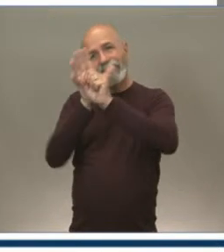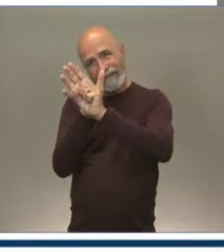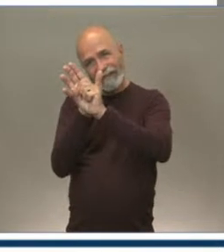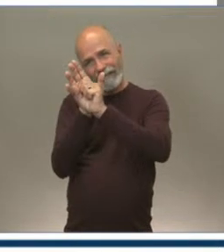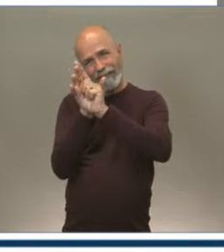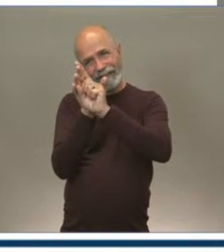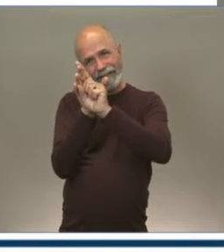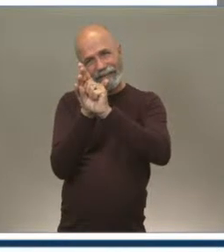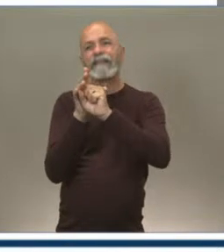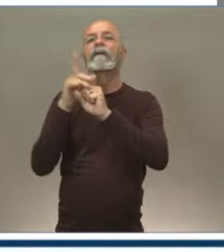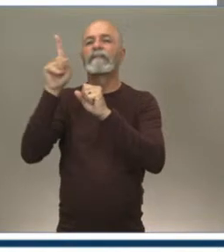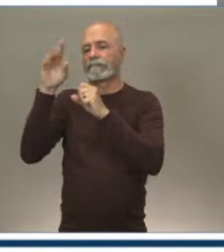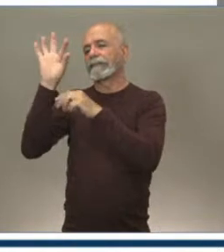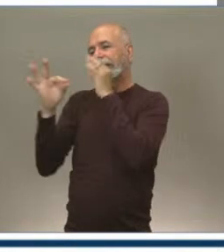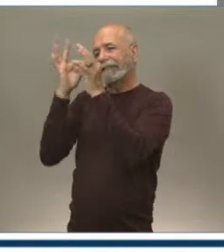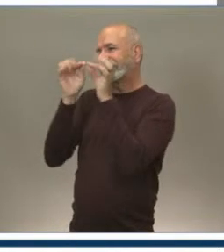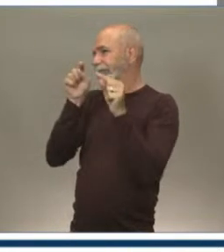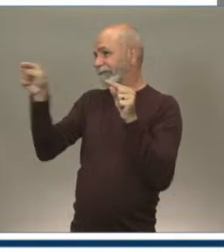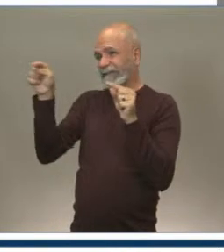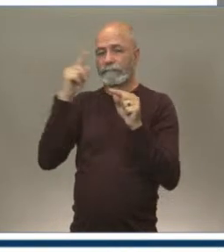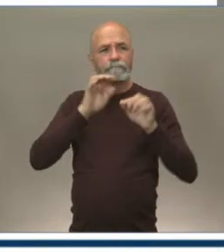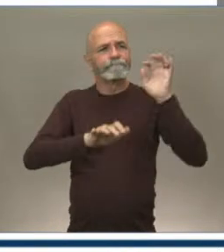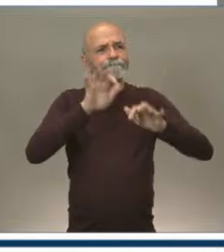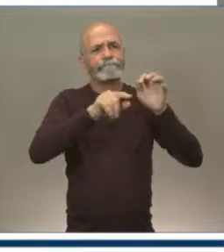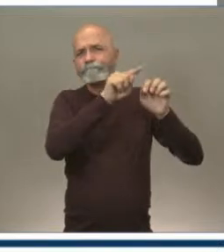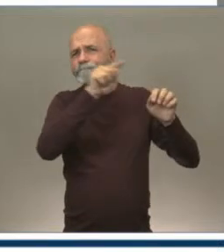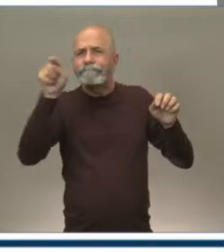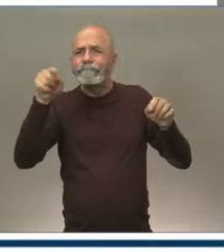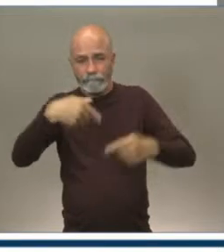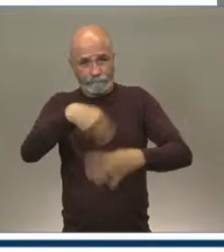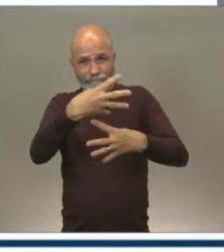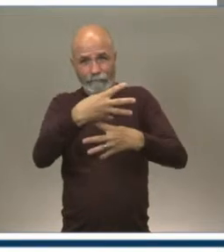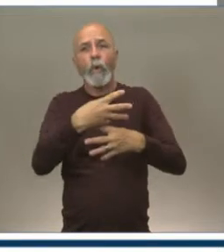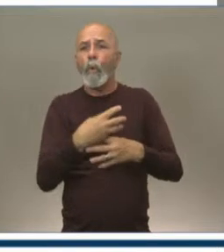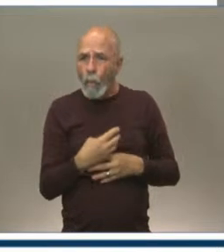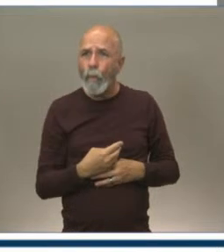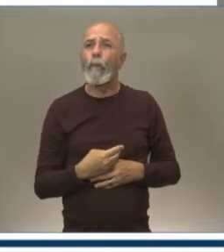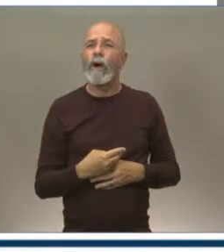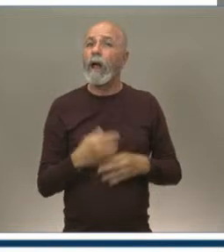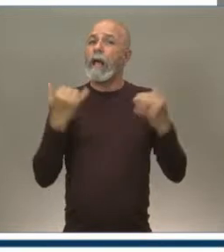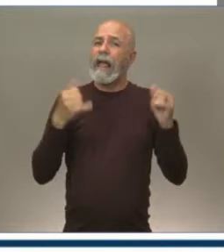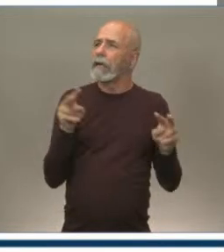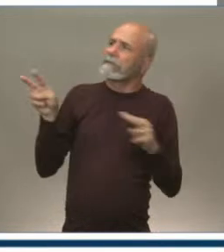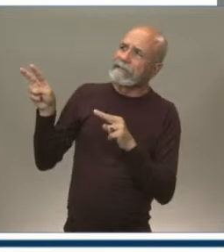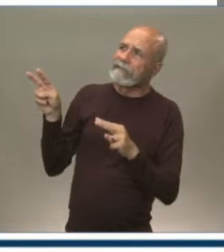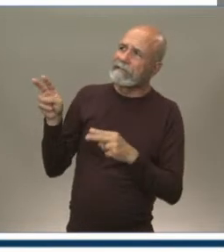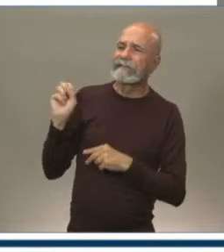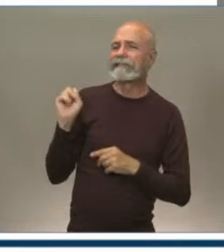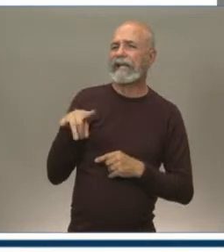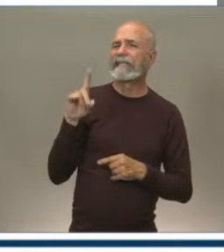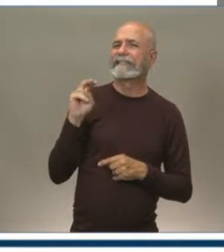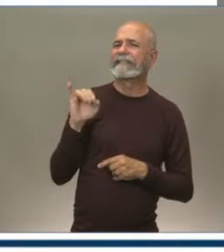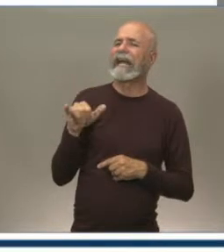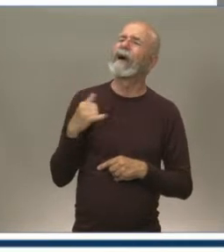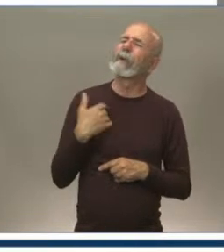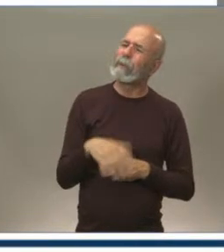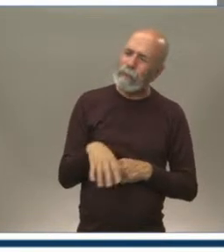Our greatest concern is in the Sydney area, where we're seeing some concerning trends. But I'm also hearing today that we